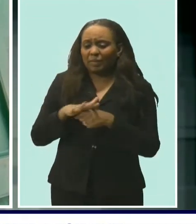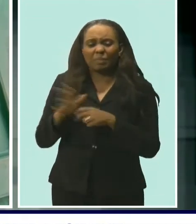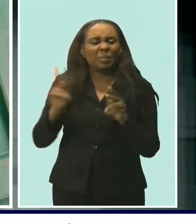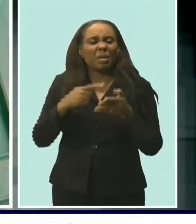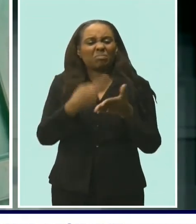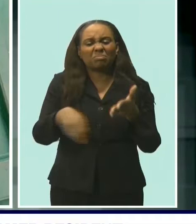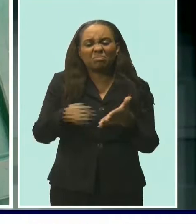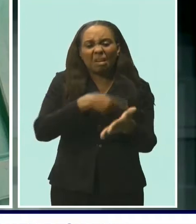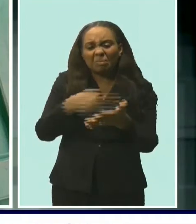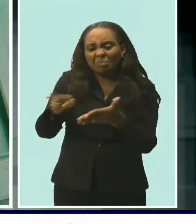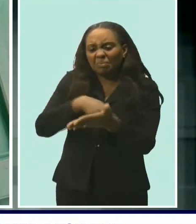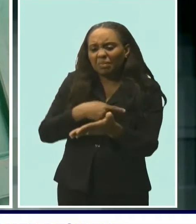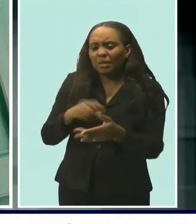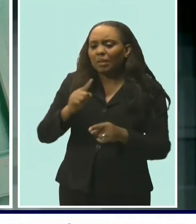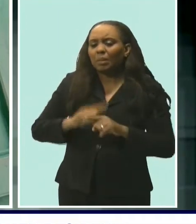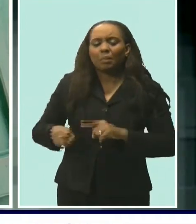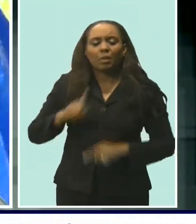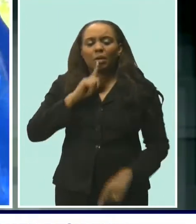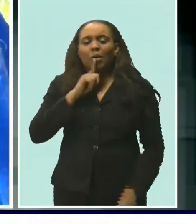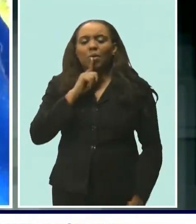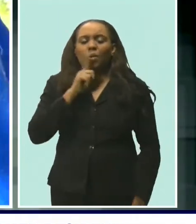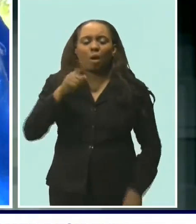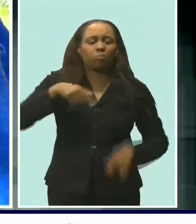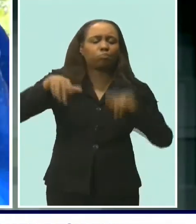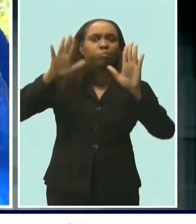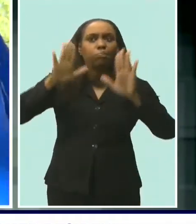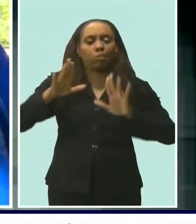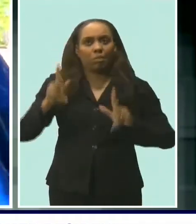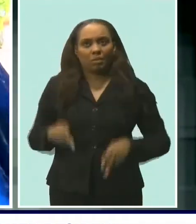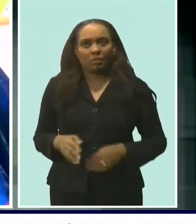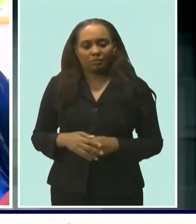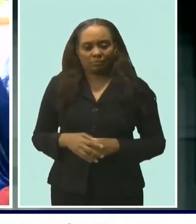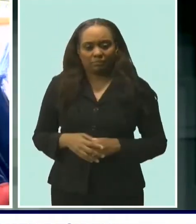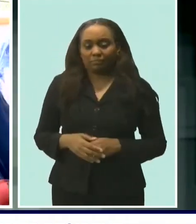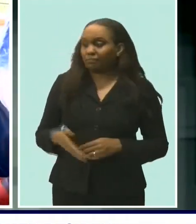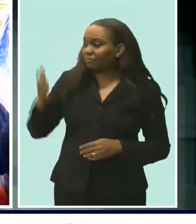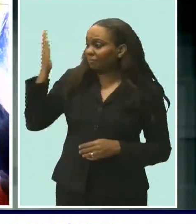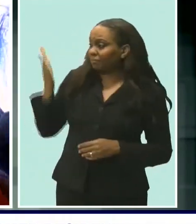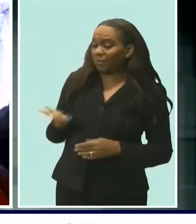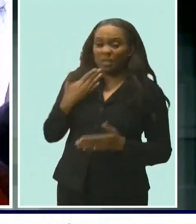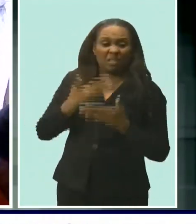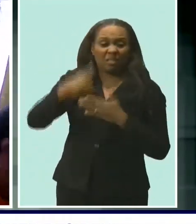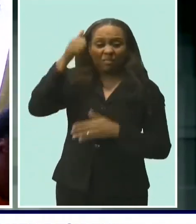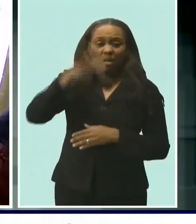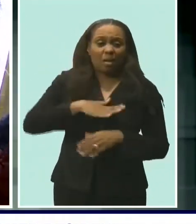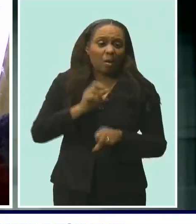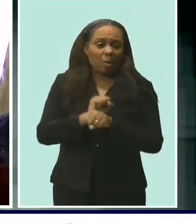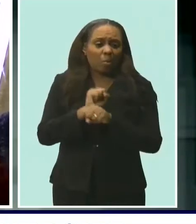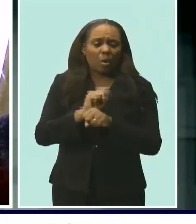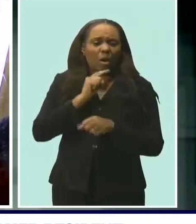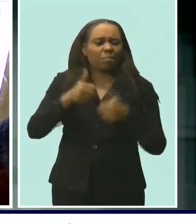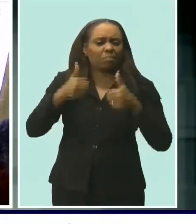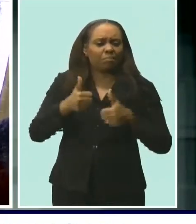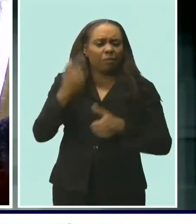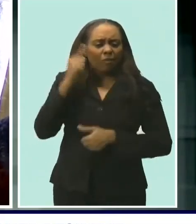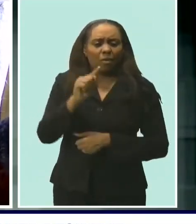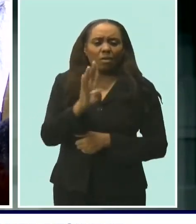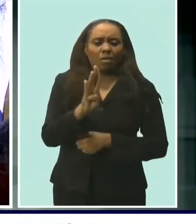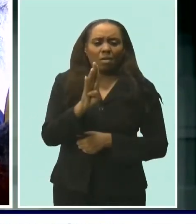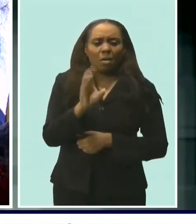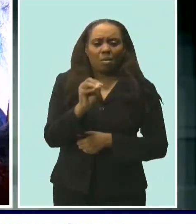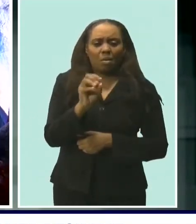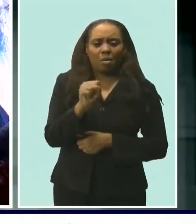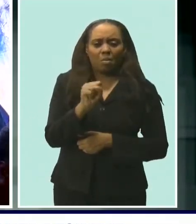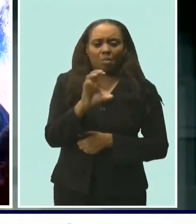critics, he's a legend in this area. I say he's a good man. He did a lot for Boscobel, in my opinion. I can